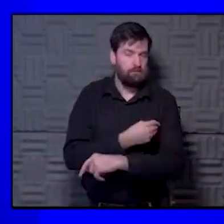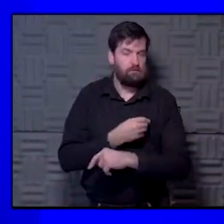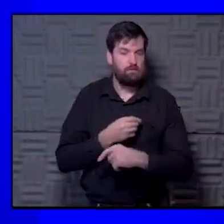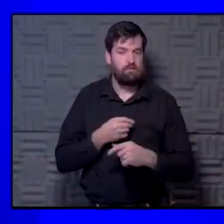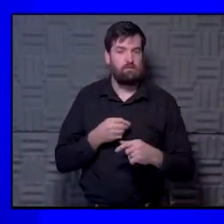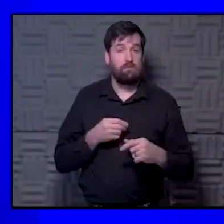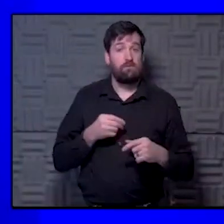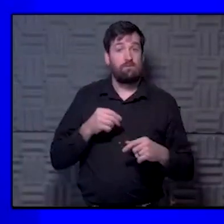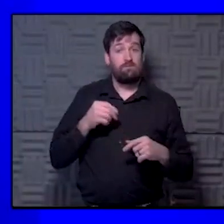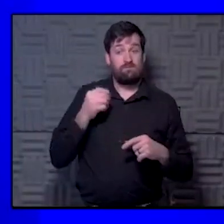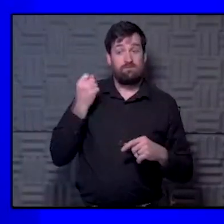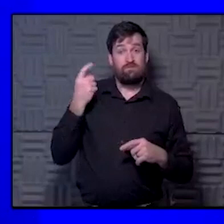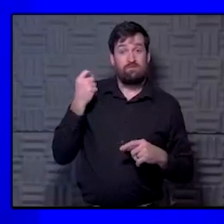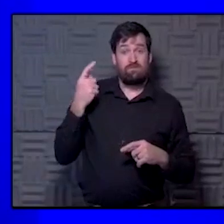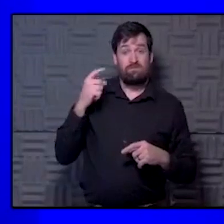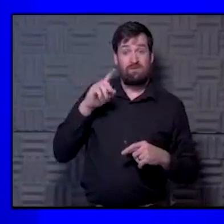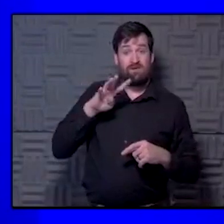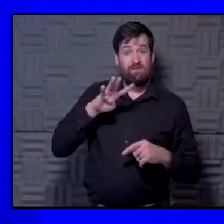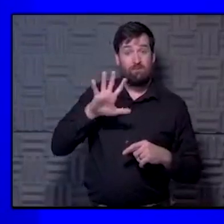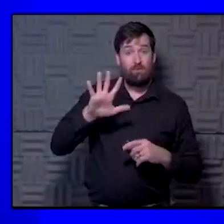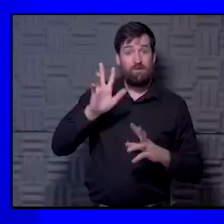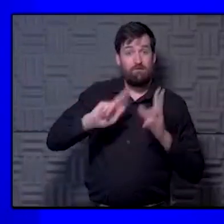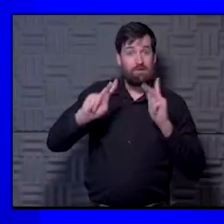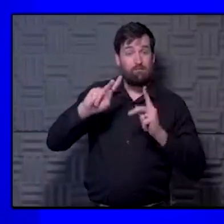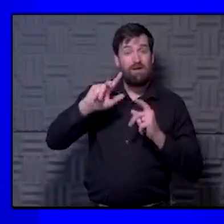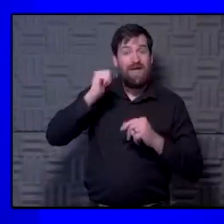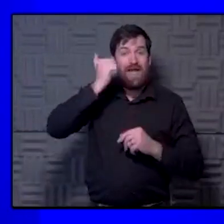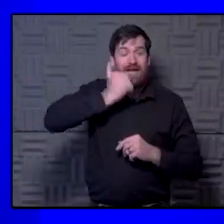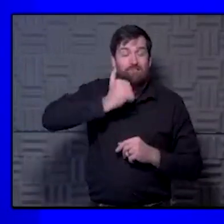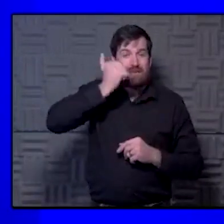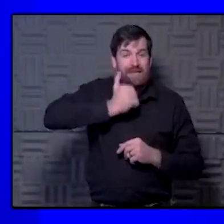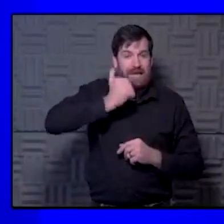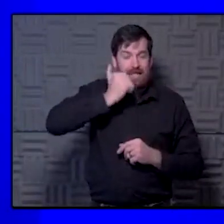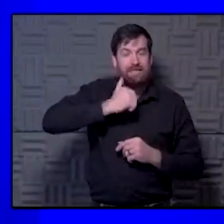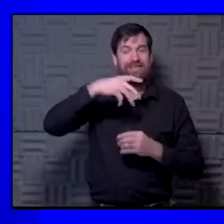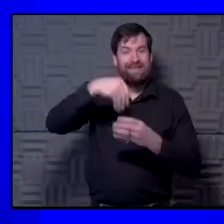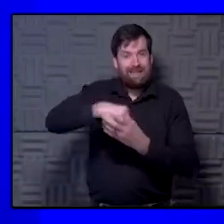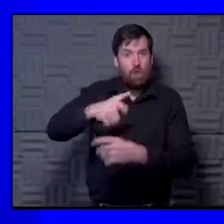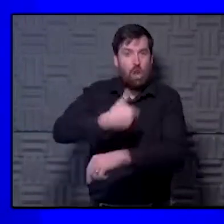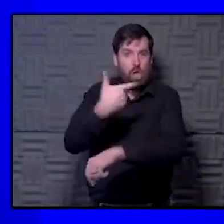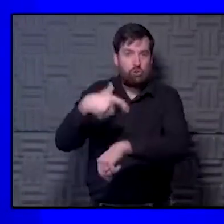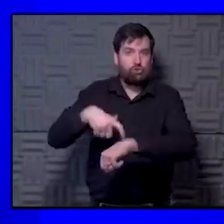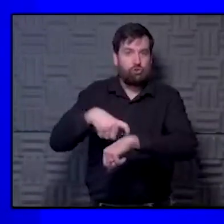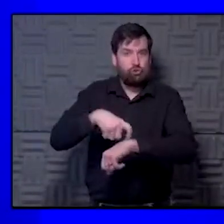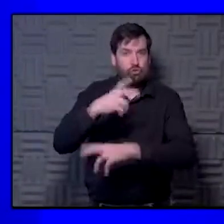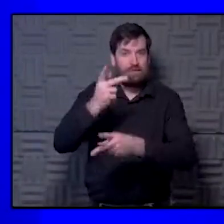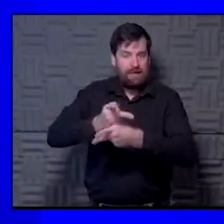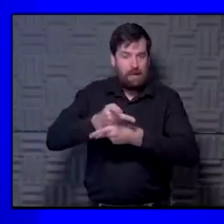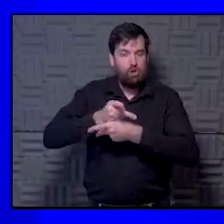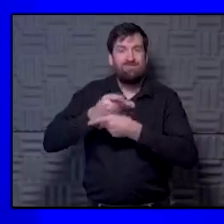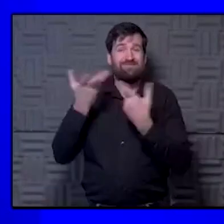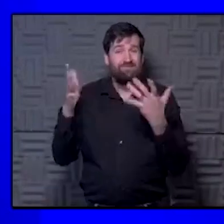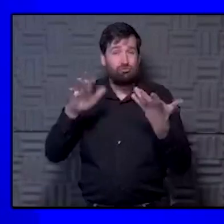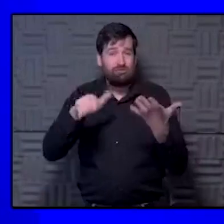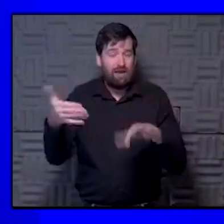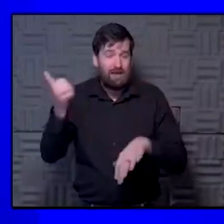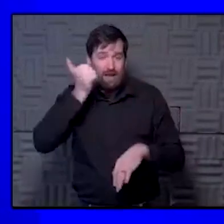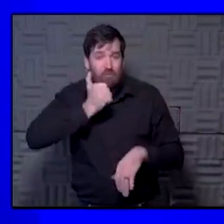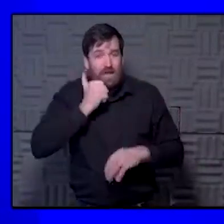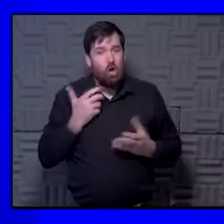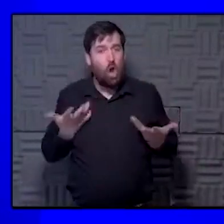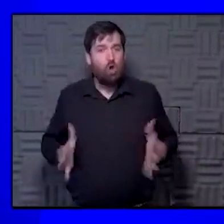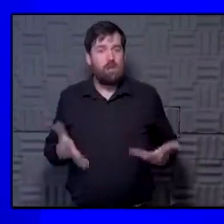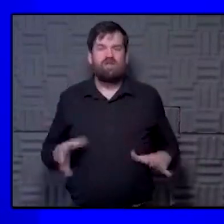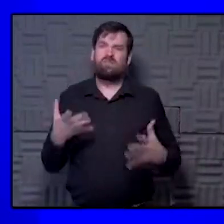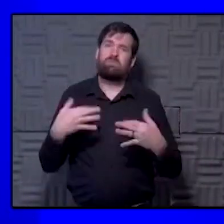fact, 45 people a day die in Norway in long-term care facilities. That was the same population described in that report. So I think that's